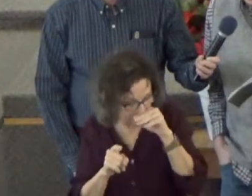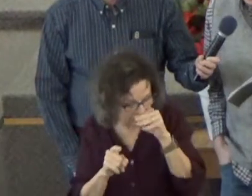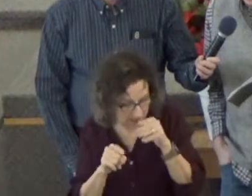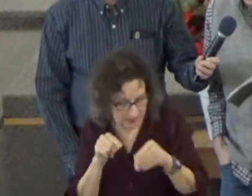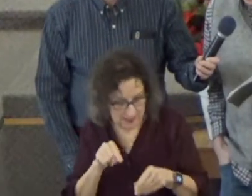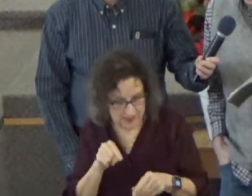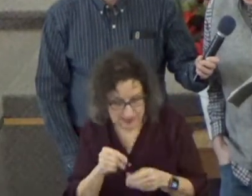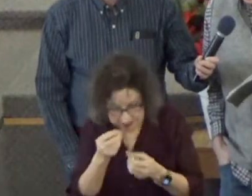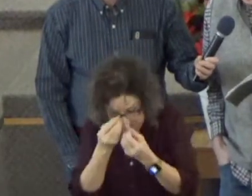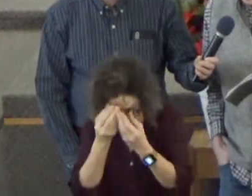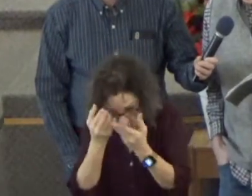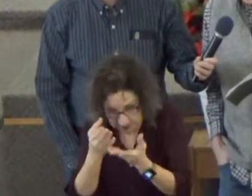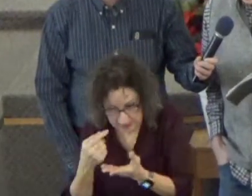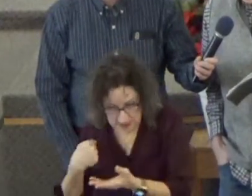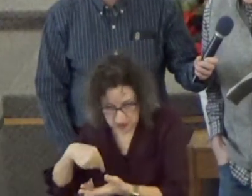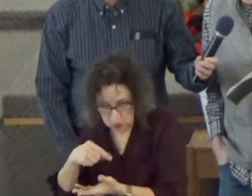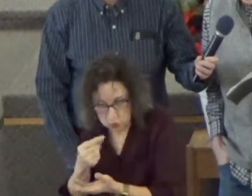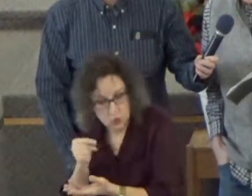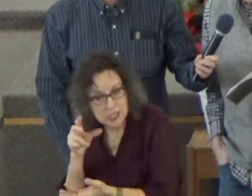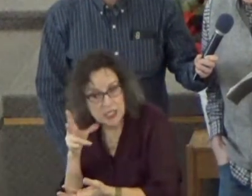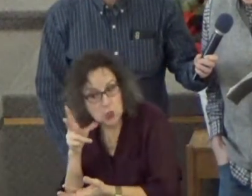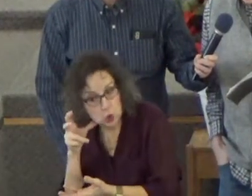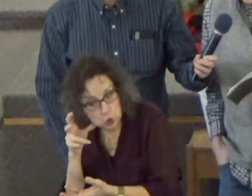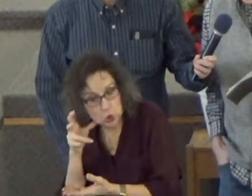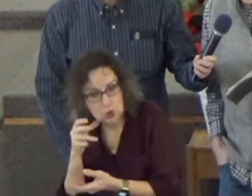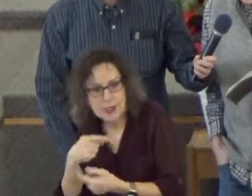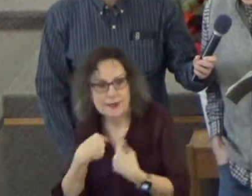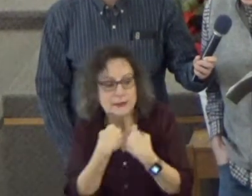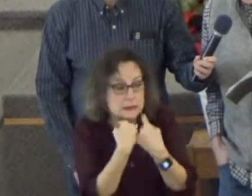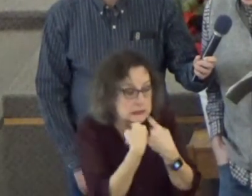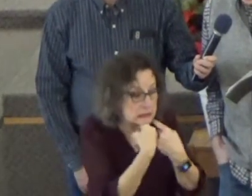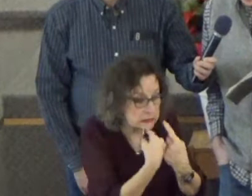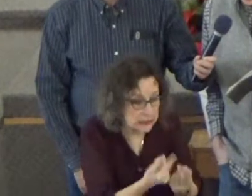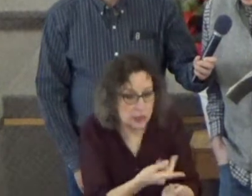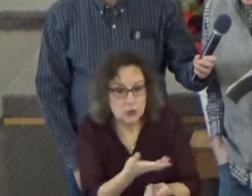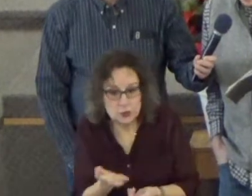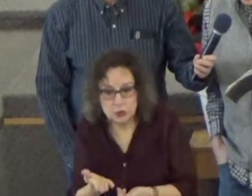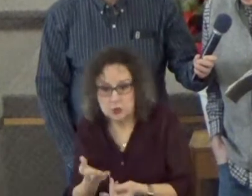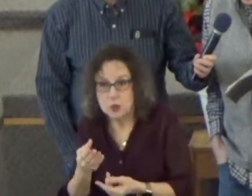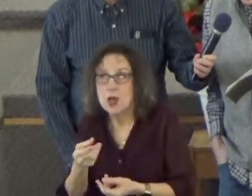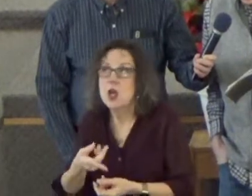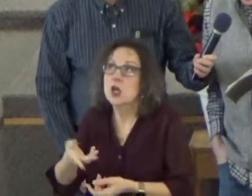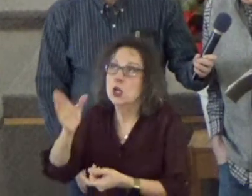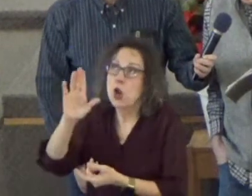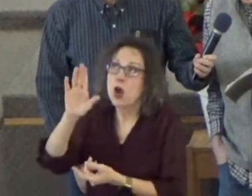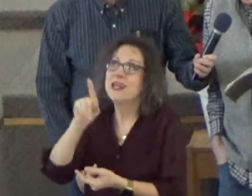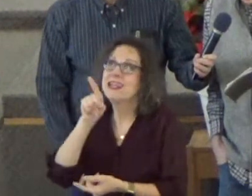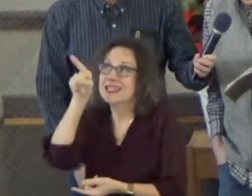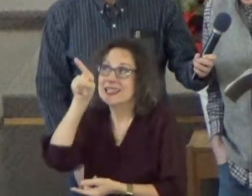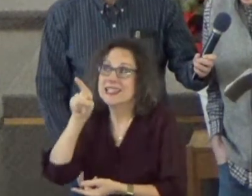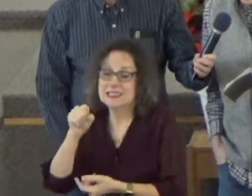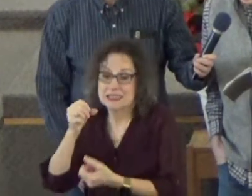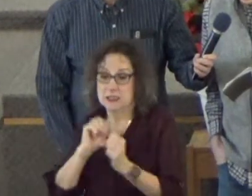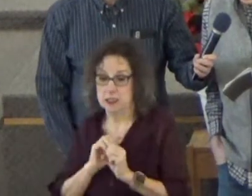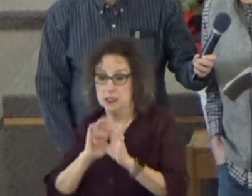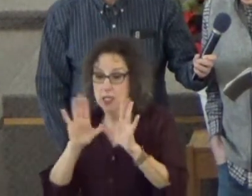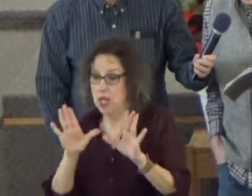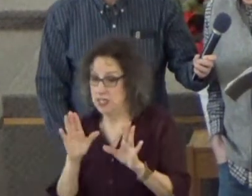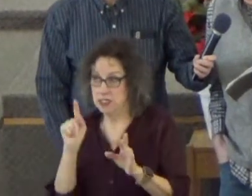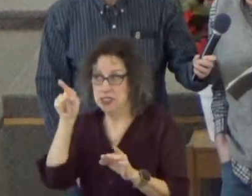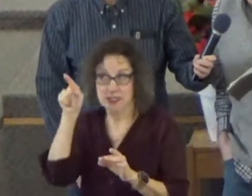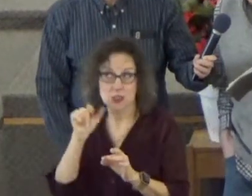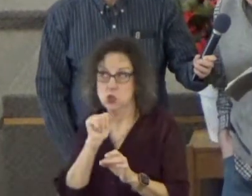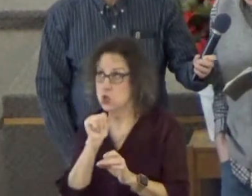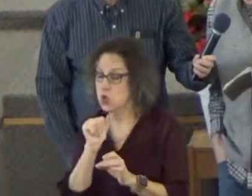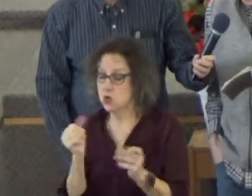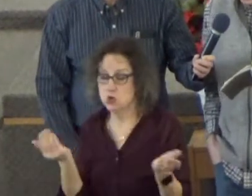This is the message we have heard from him and declare to you. God is light. In him there is no darkness at all. If we claim to have fellowship